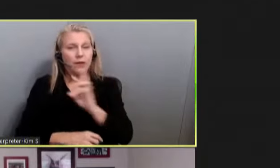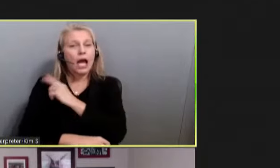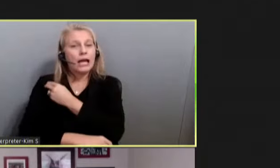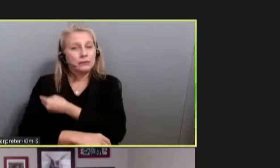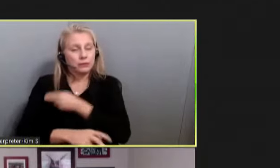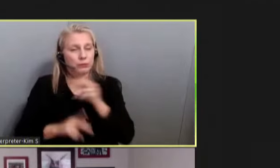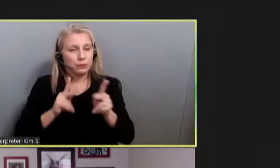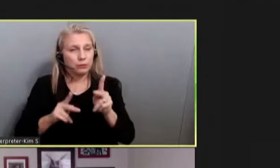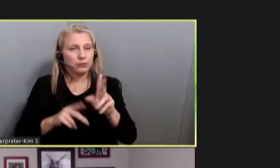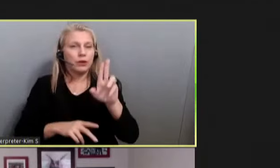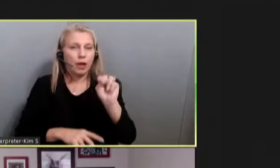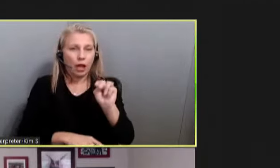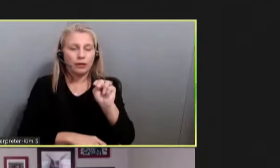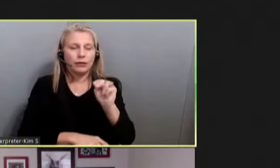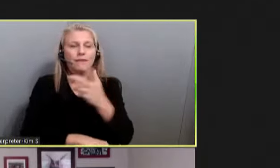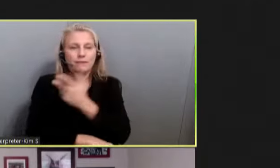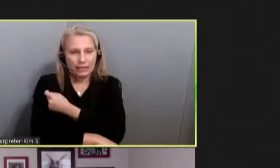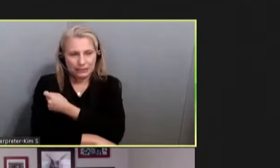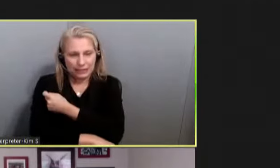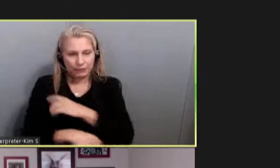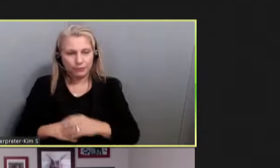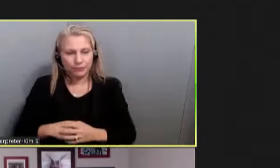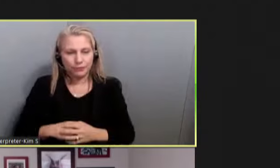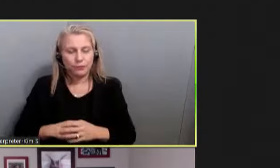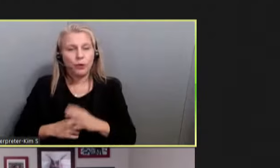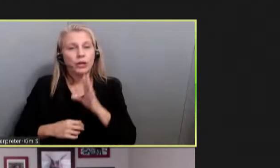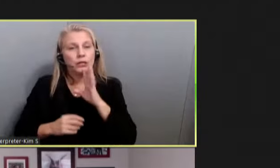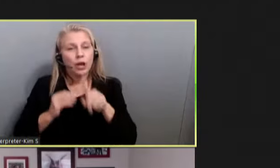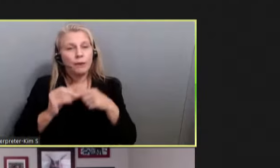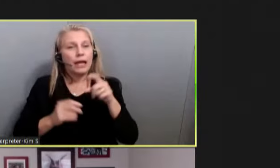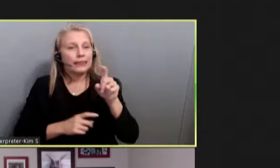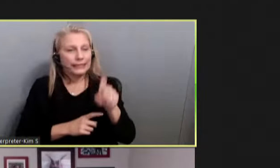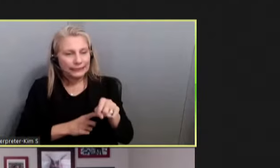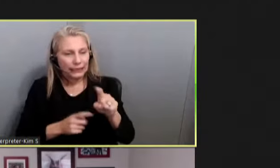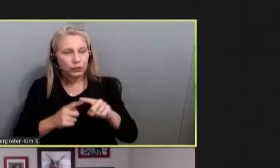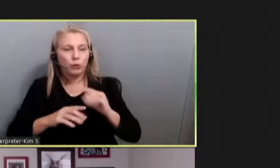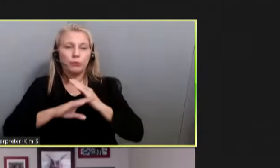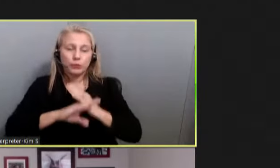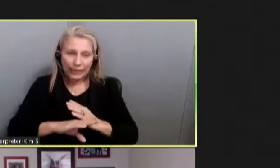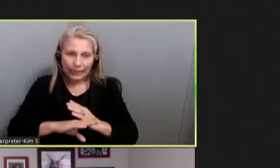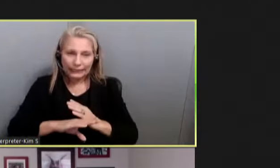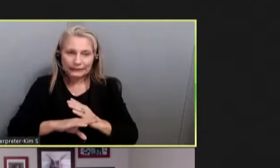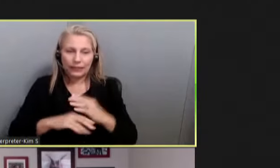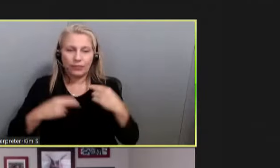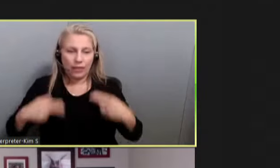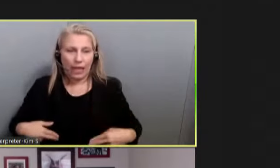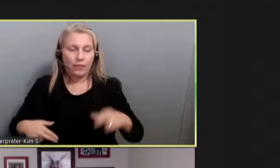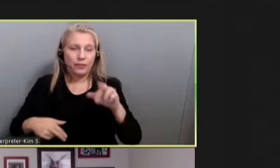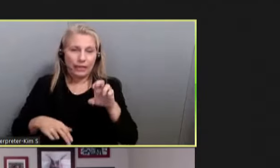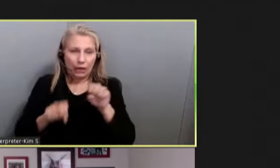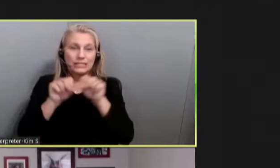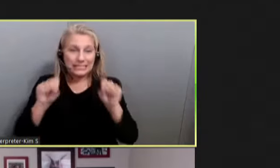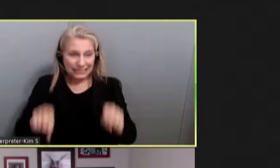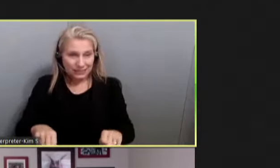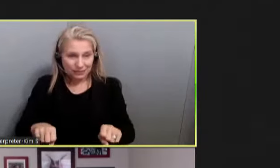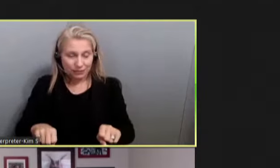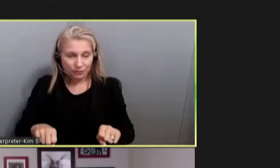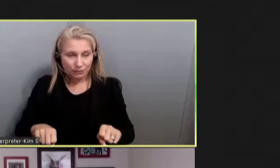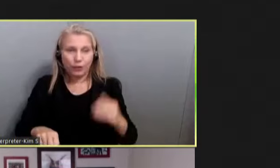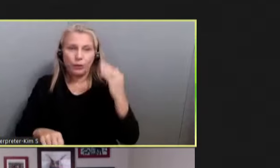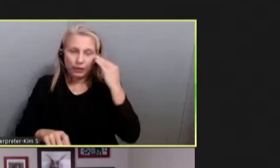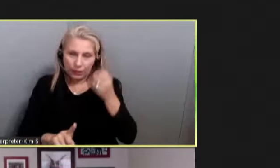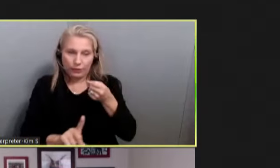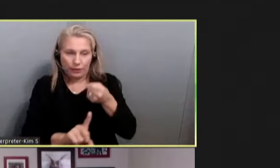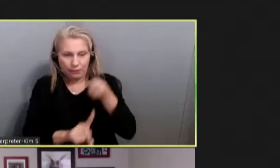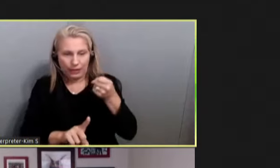in the unvaccinated. And when we talk about the need to protect the integrity of our healthcare system, we know the impact